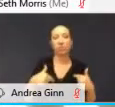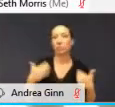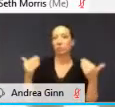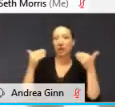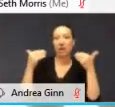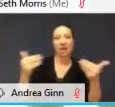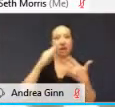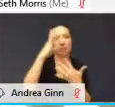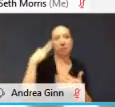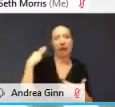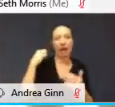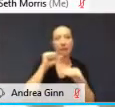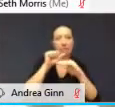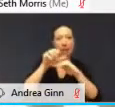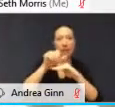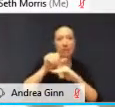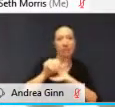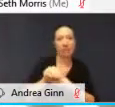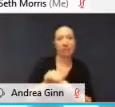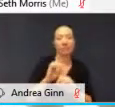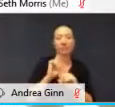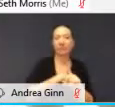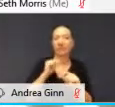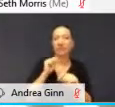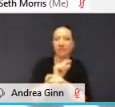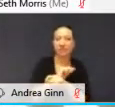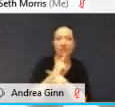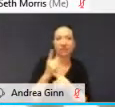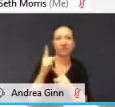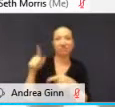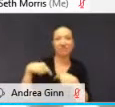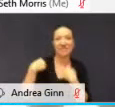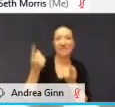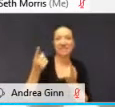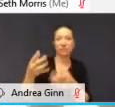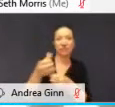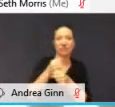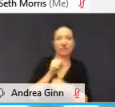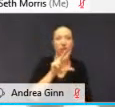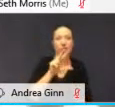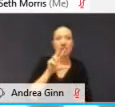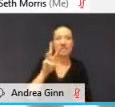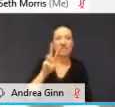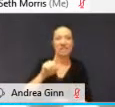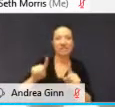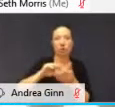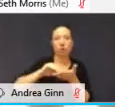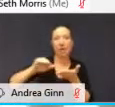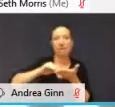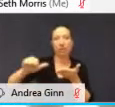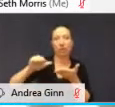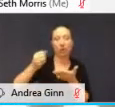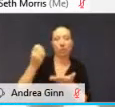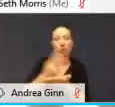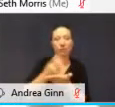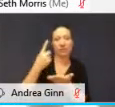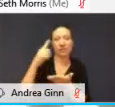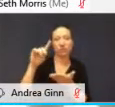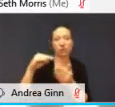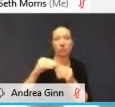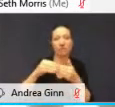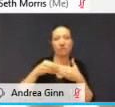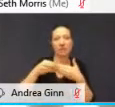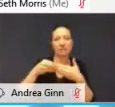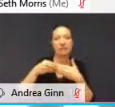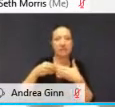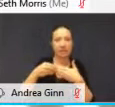hard. And since that time, we've received 36 waiver approvals for flexibilities, 36 waiver